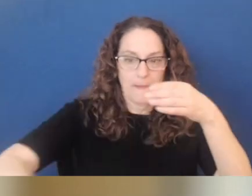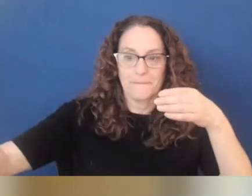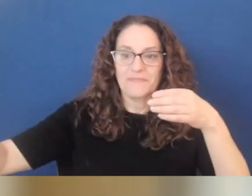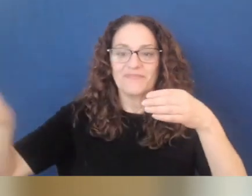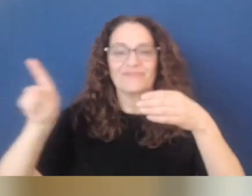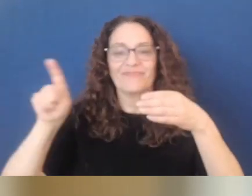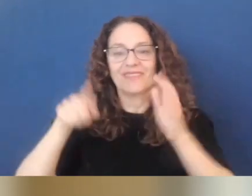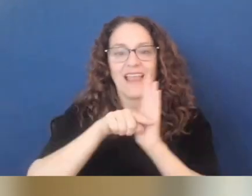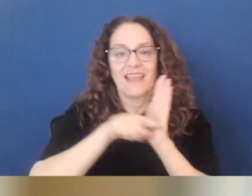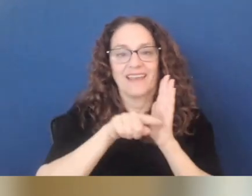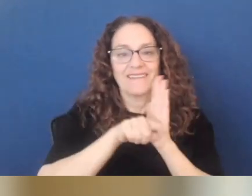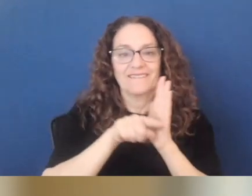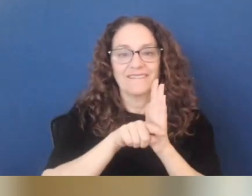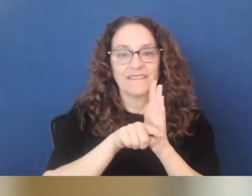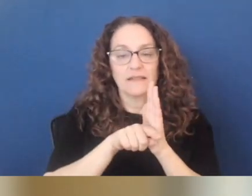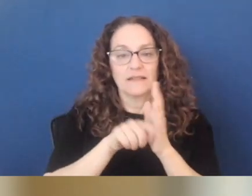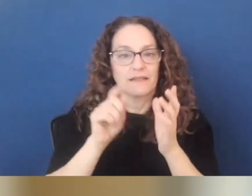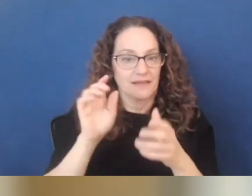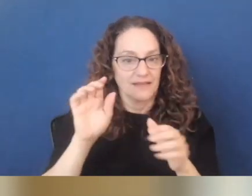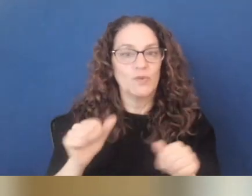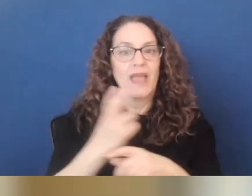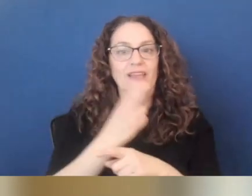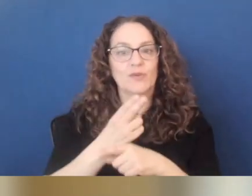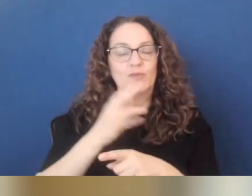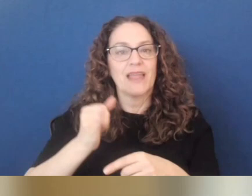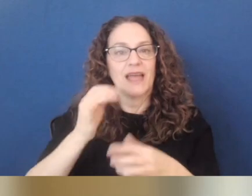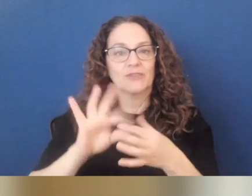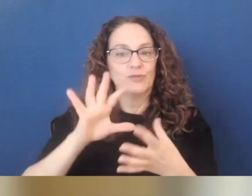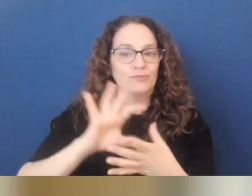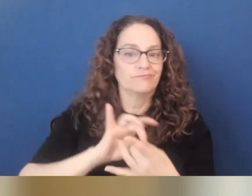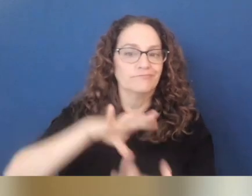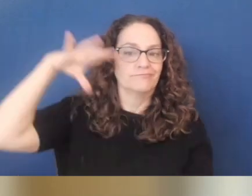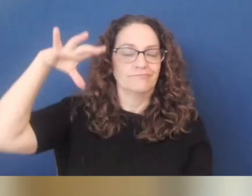and then the mind is free from both. It's not attached.